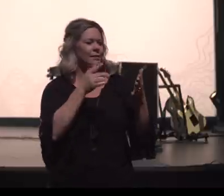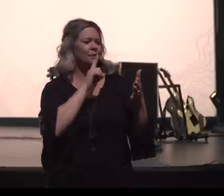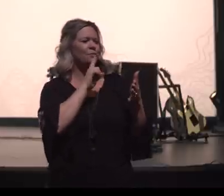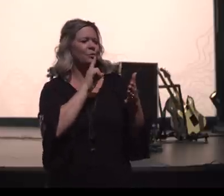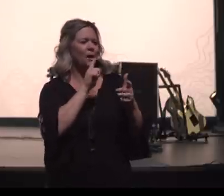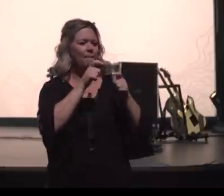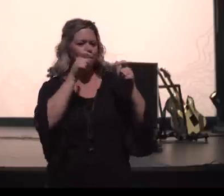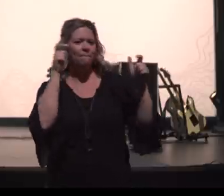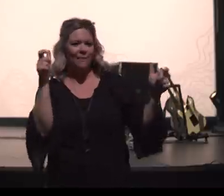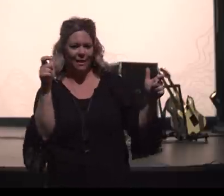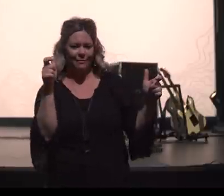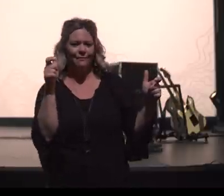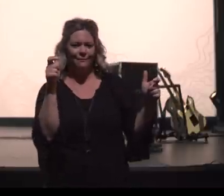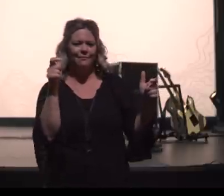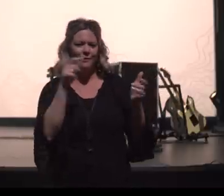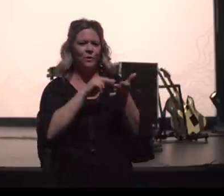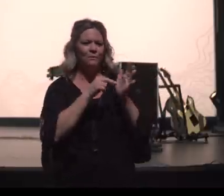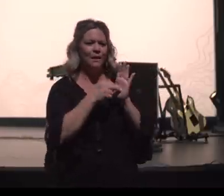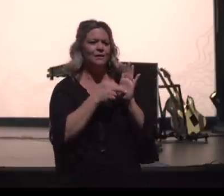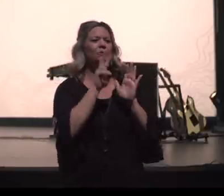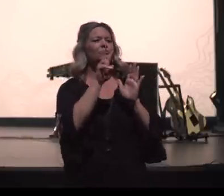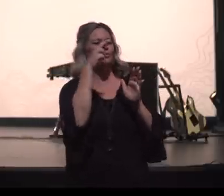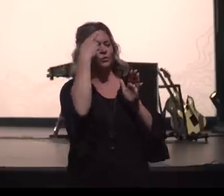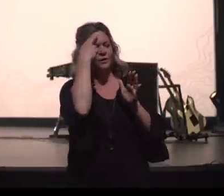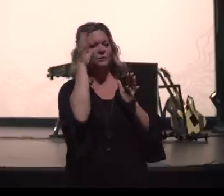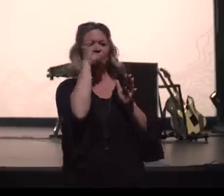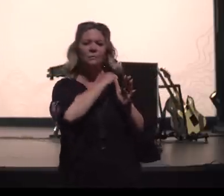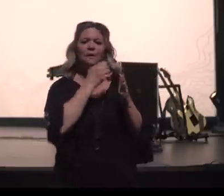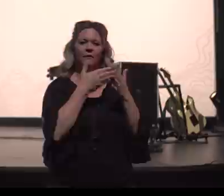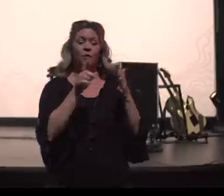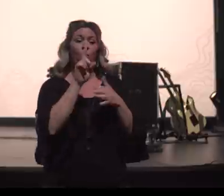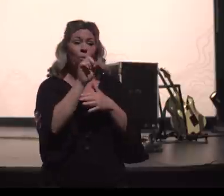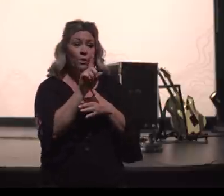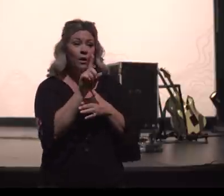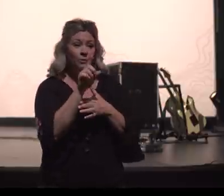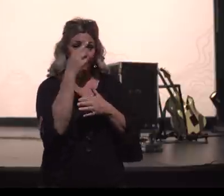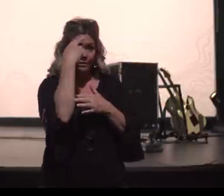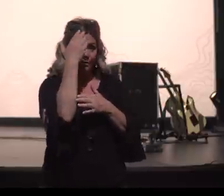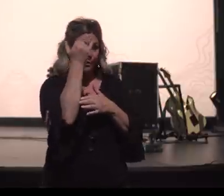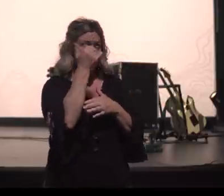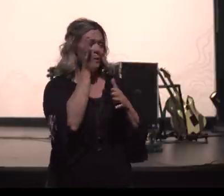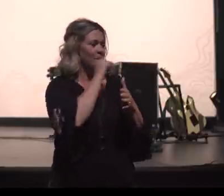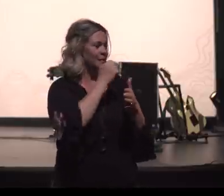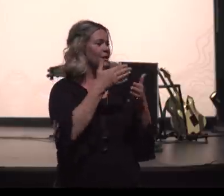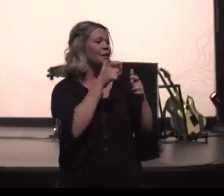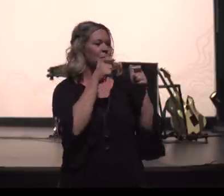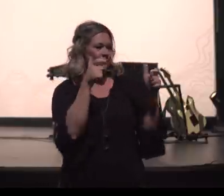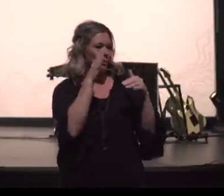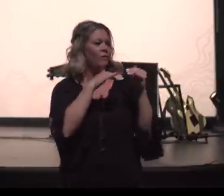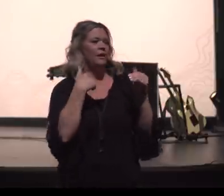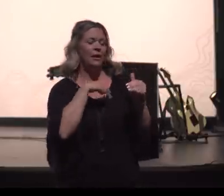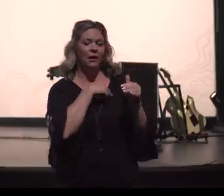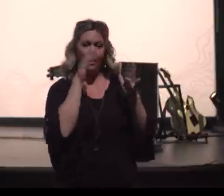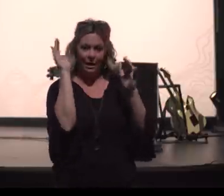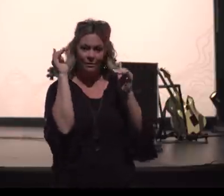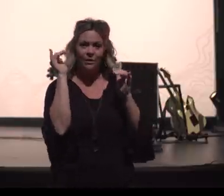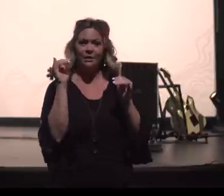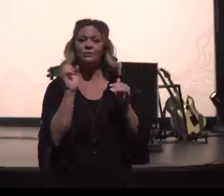really, really big. Watch, here's what it means. It's two reasons we miss things. One is because it's bigger than our